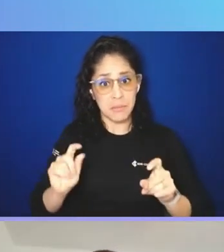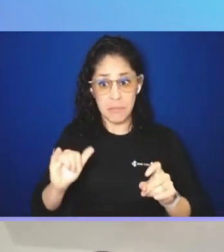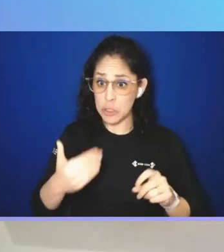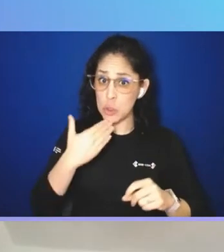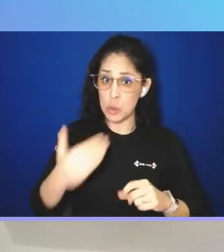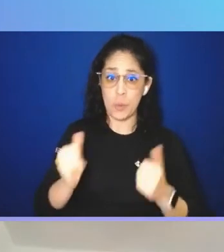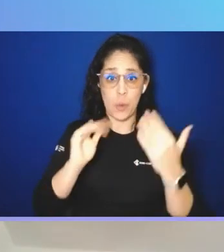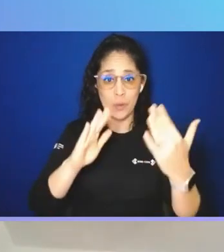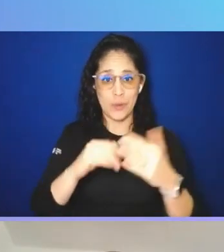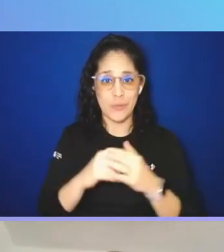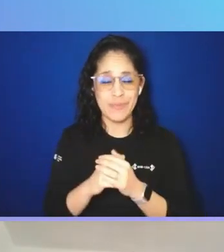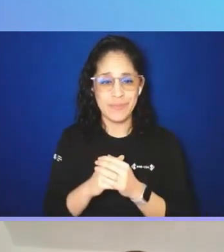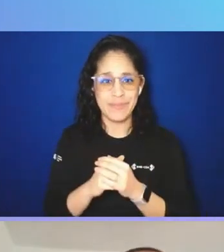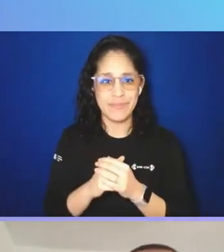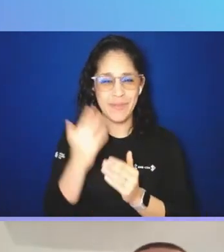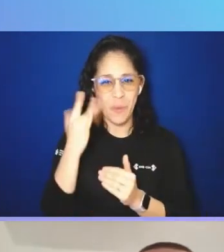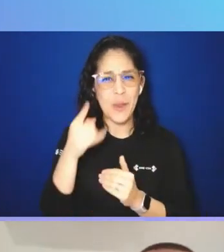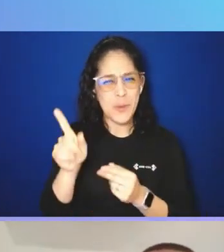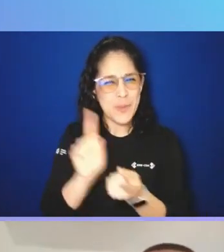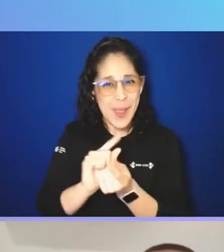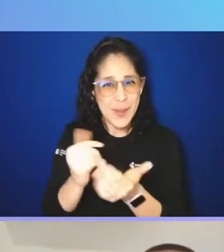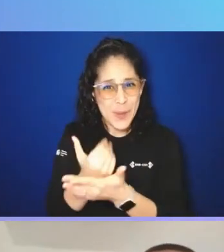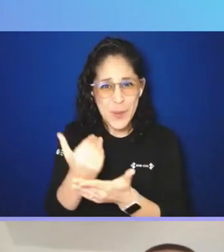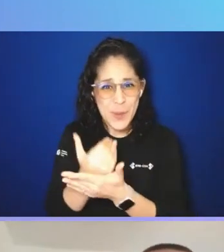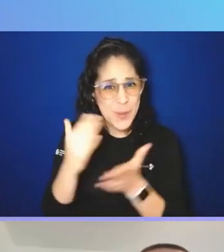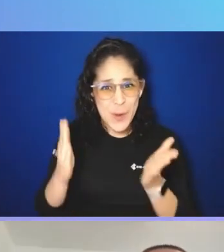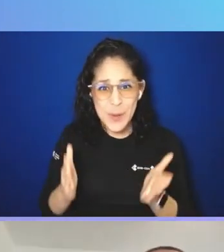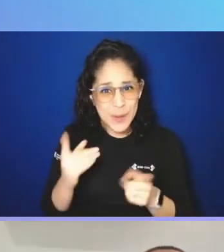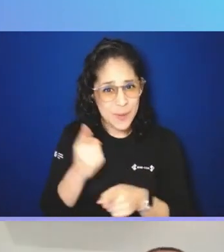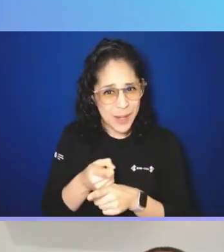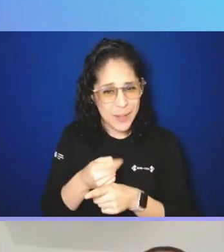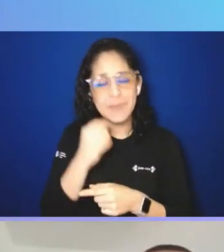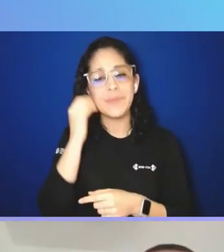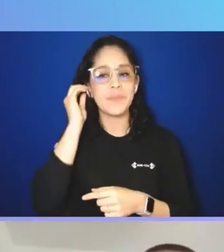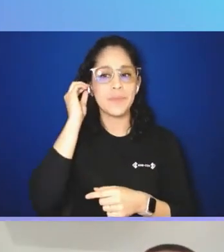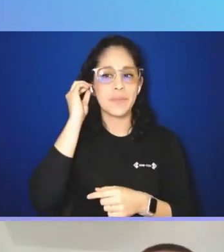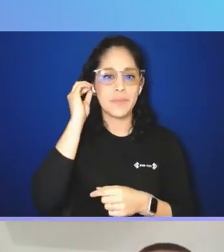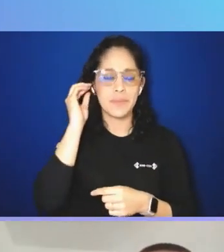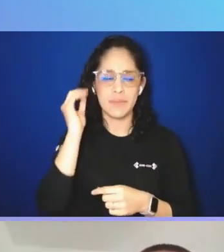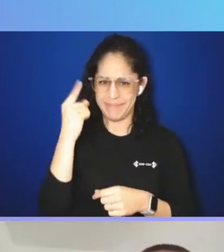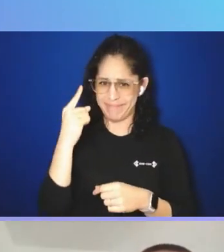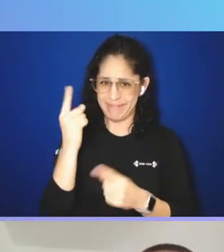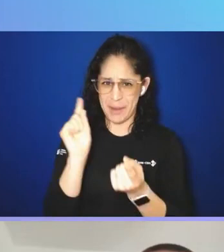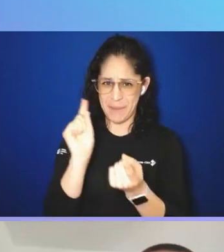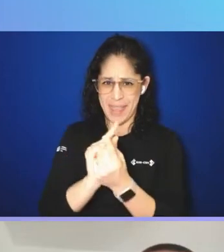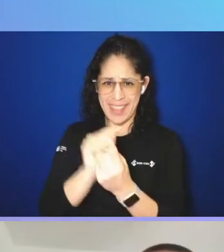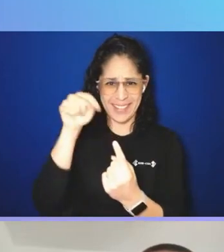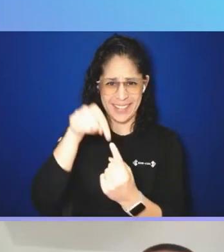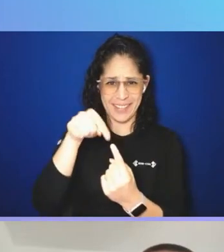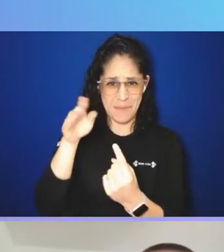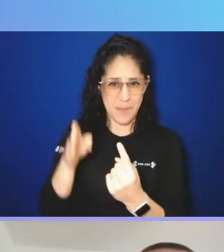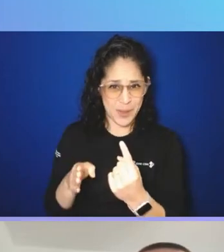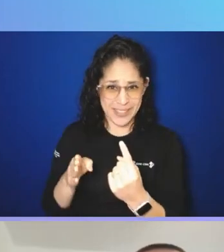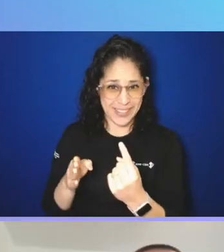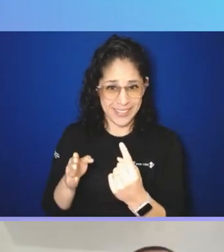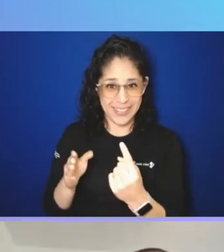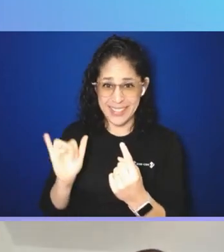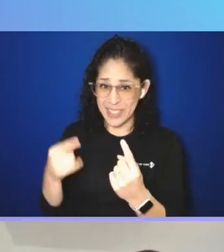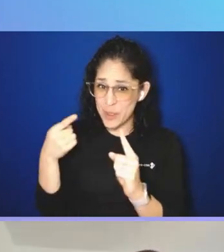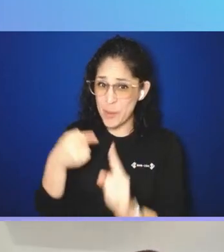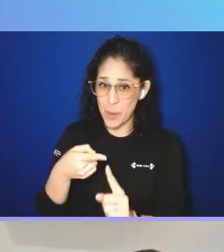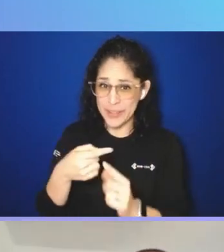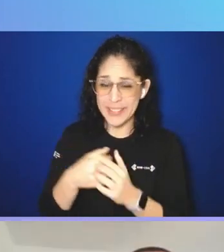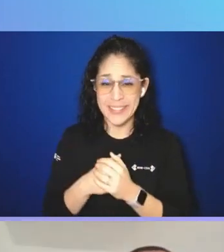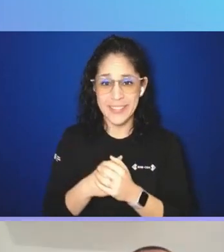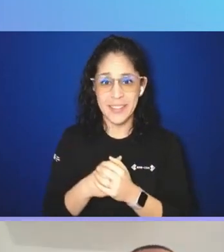especially since you met a new person. But you only met that person, is the point. Your job is not